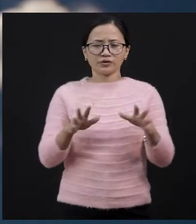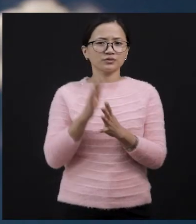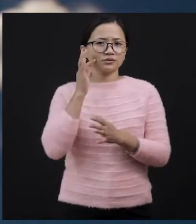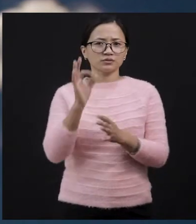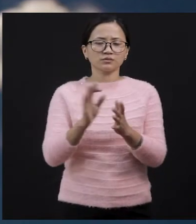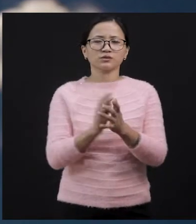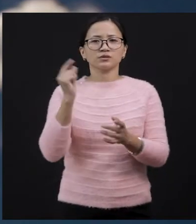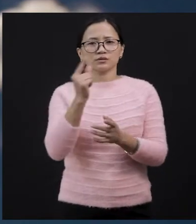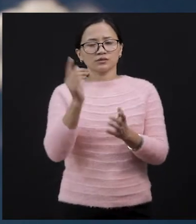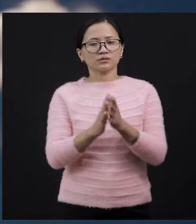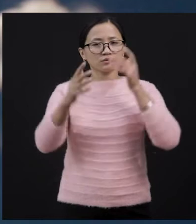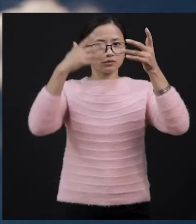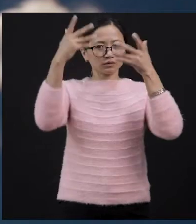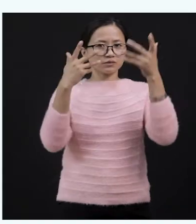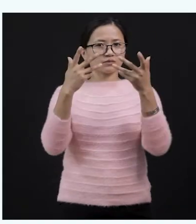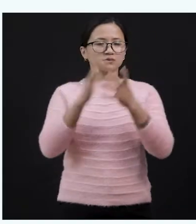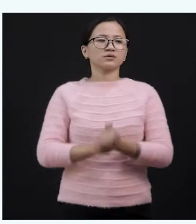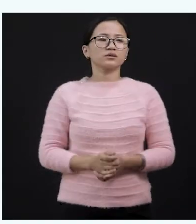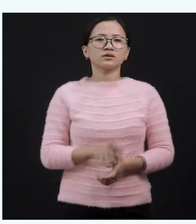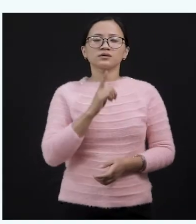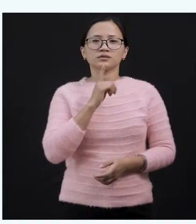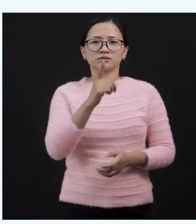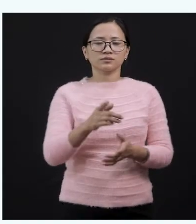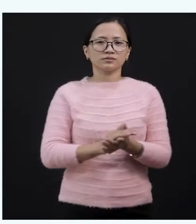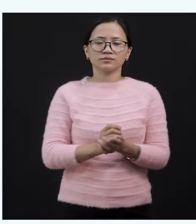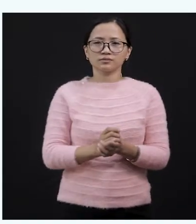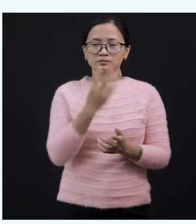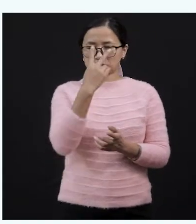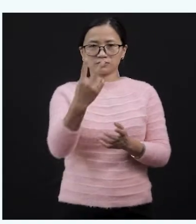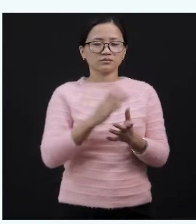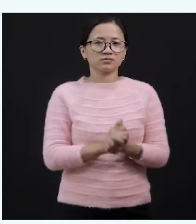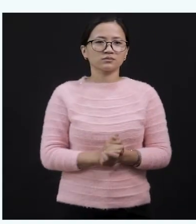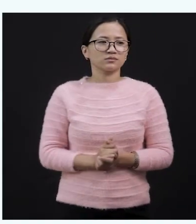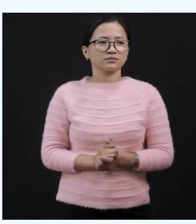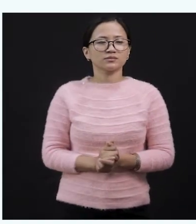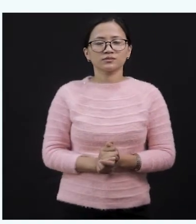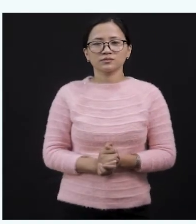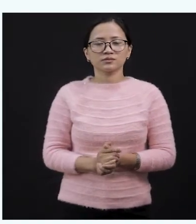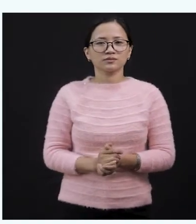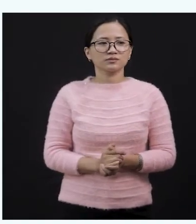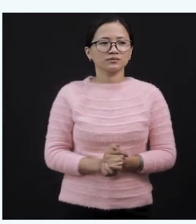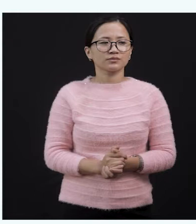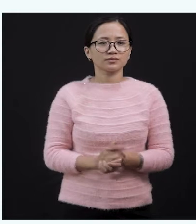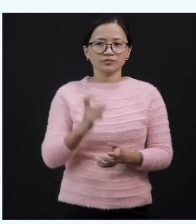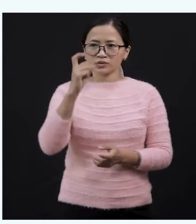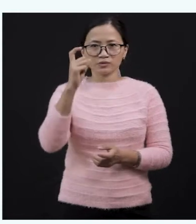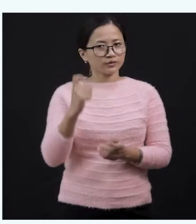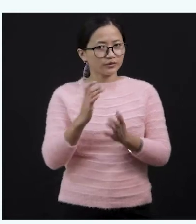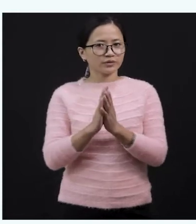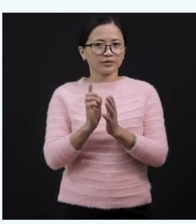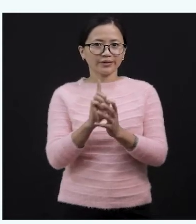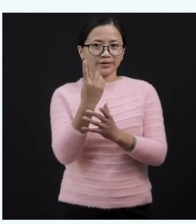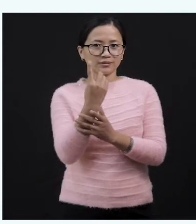important uses of air. So let's see. Now to do this activity, we need a